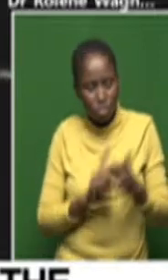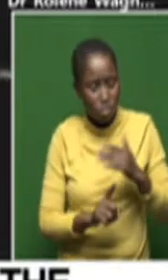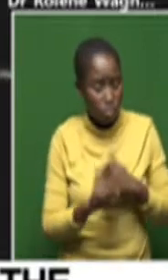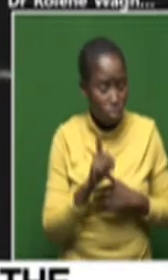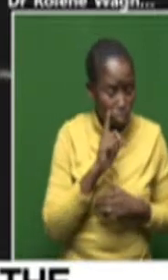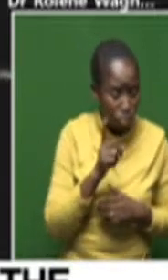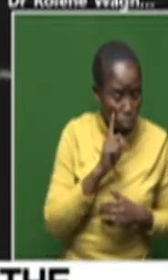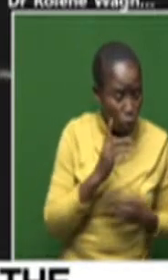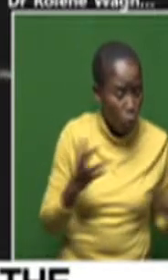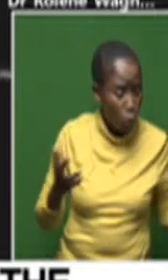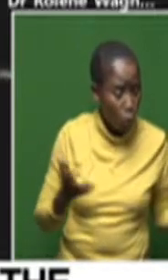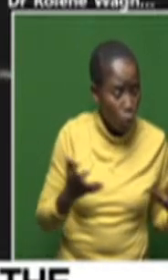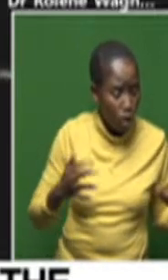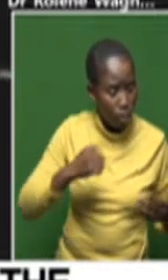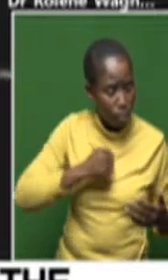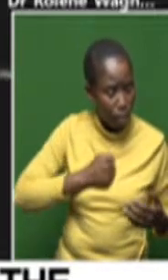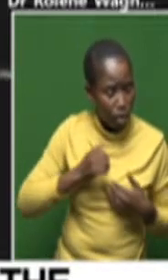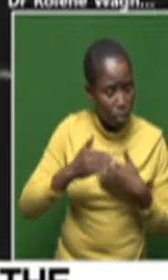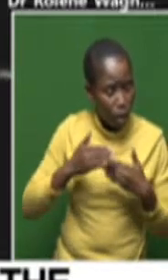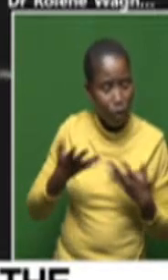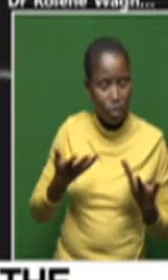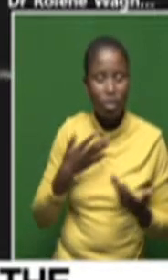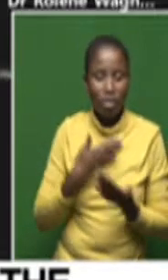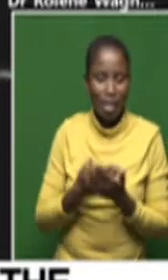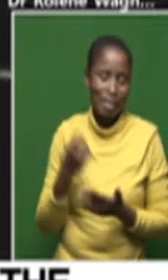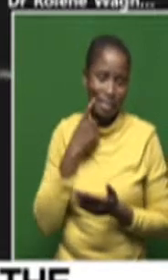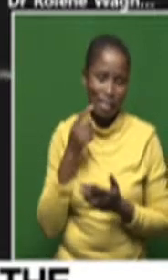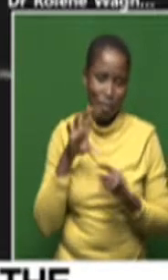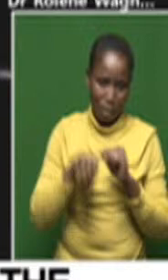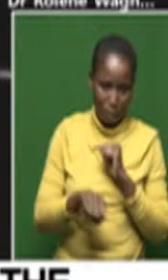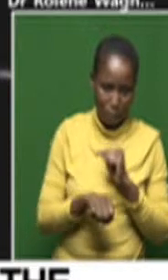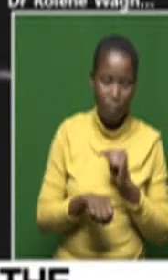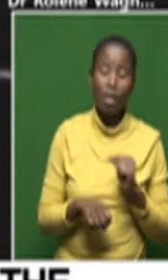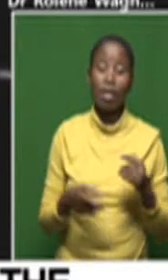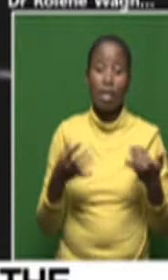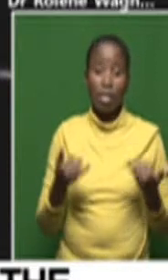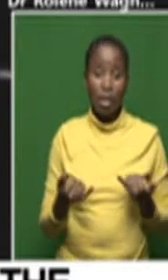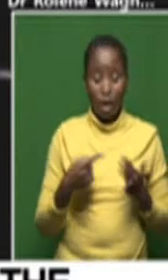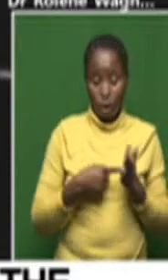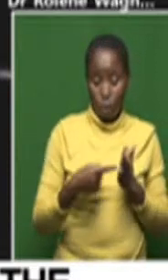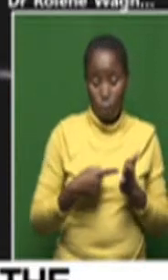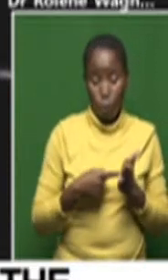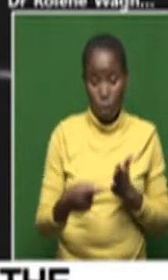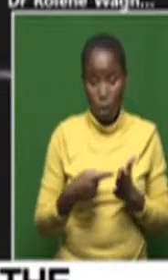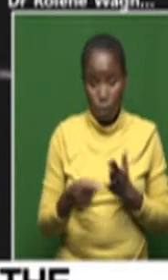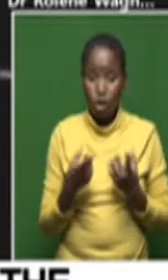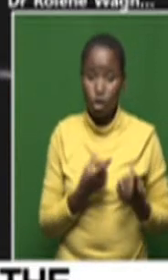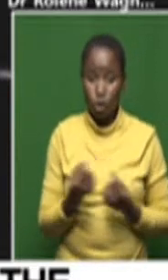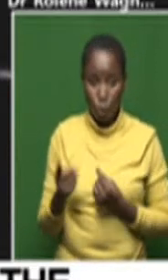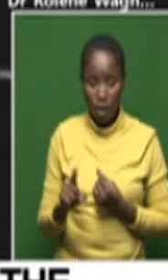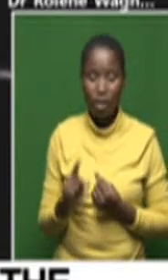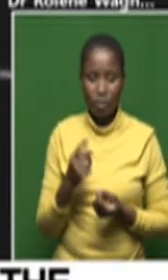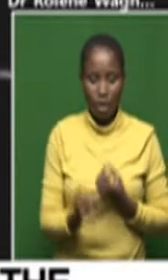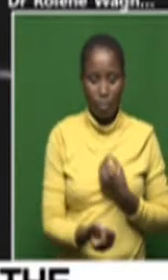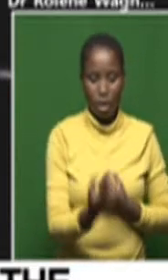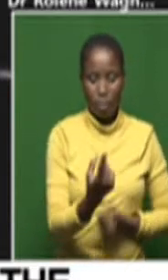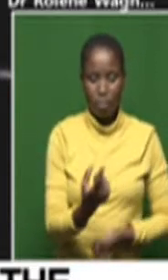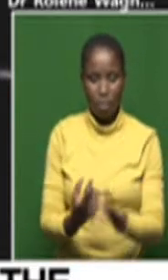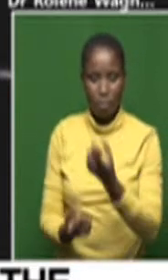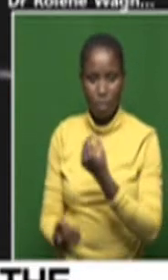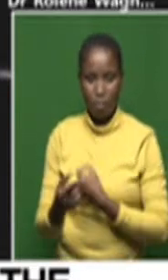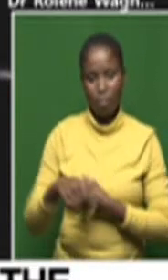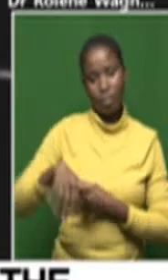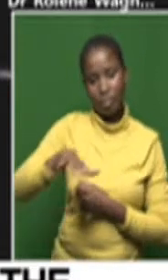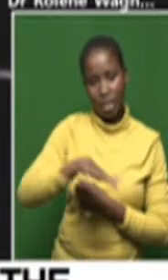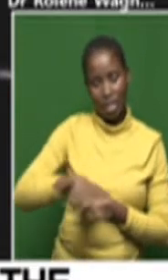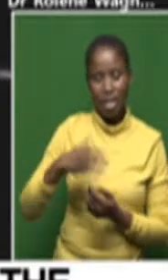site is in their sub-district. We also, on a weekly basis now, we've started putting out the pop-up sites, but we're ramping this